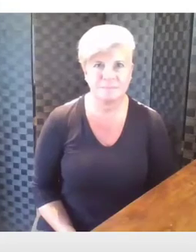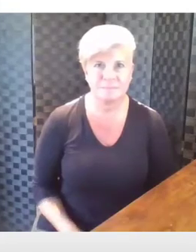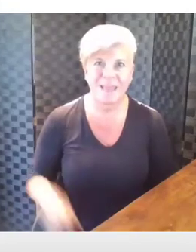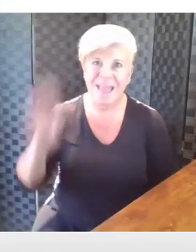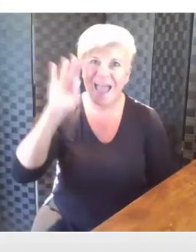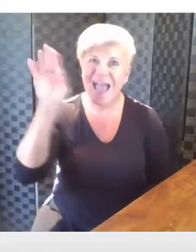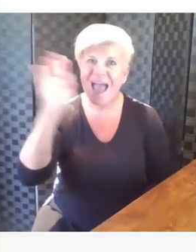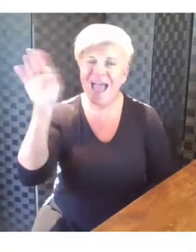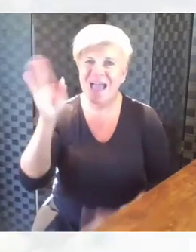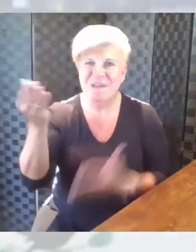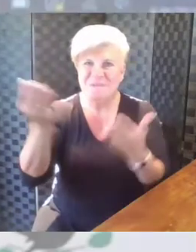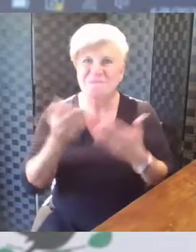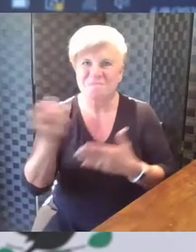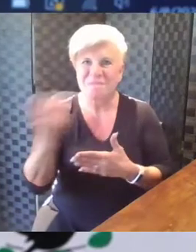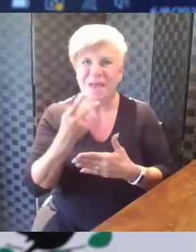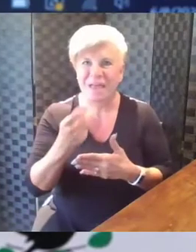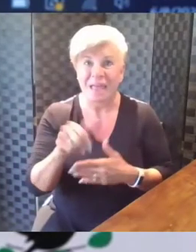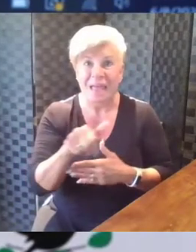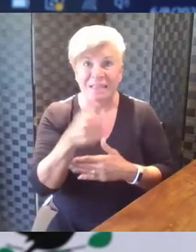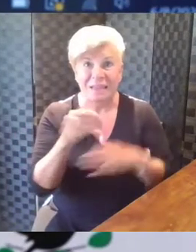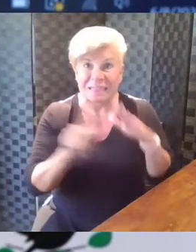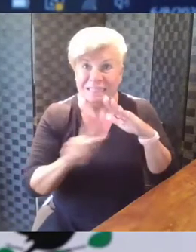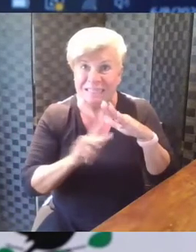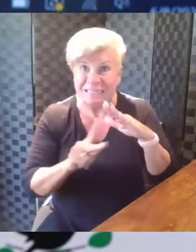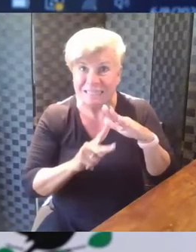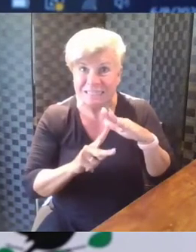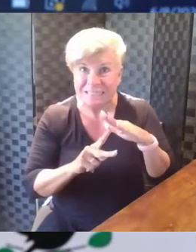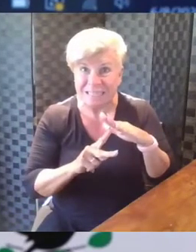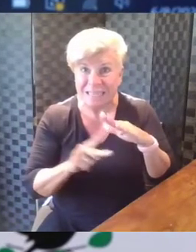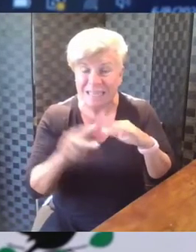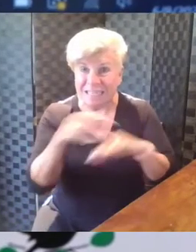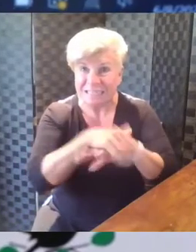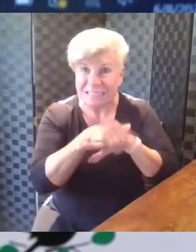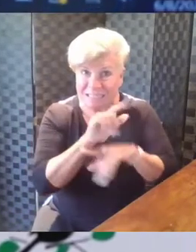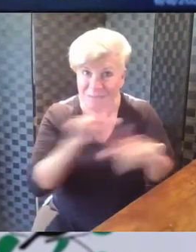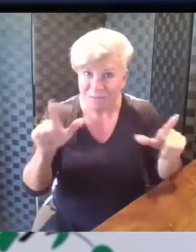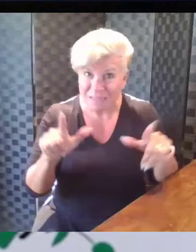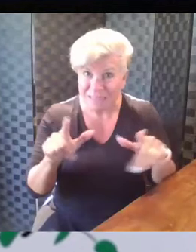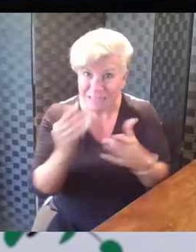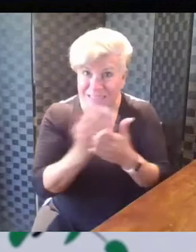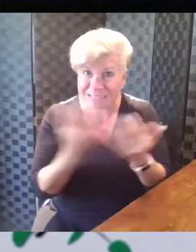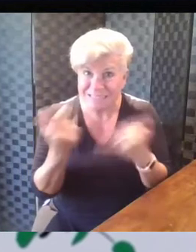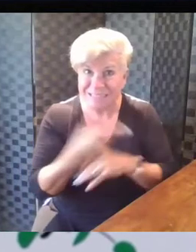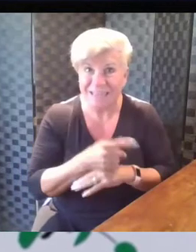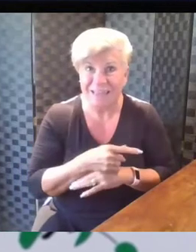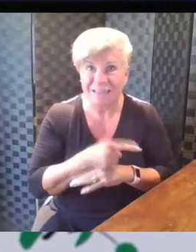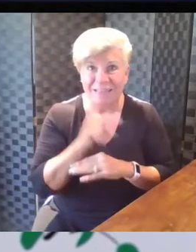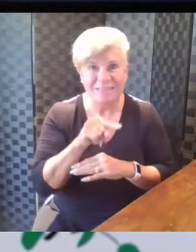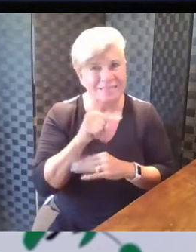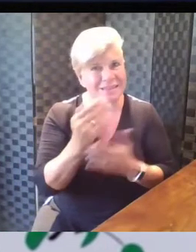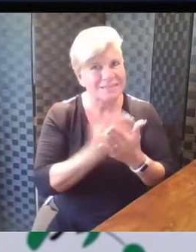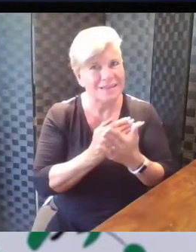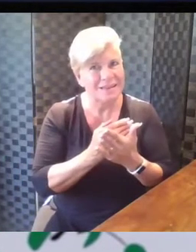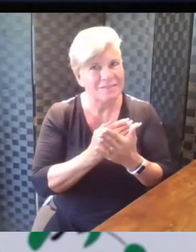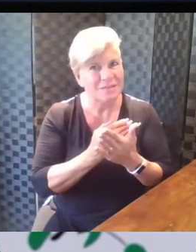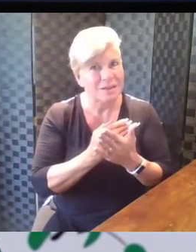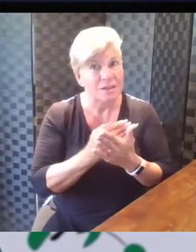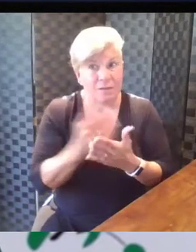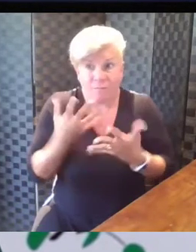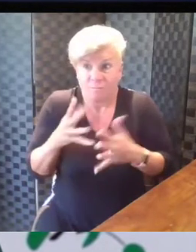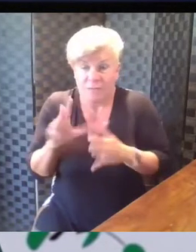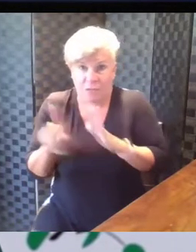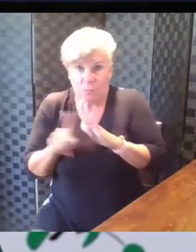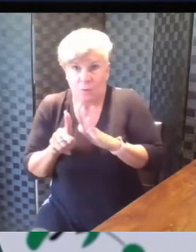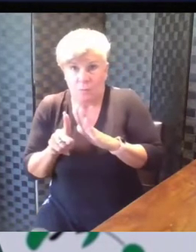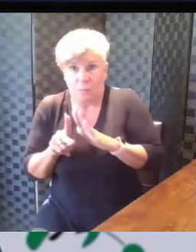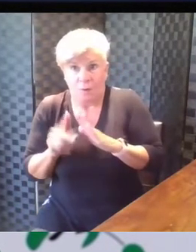Hey everybody, welcome back. I've got another kindergarten English language arts lesson for you today. This lesson is for students who just finished